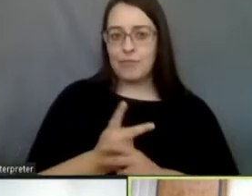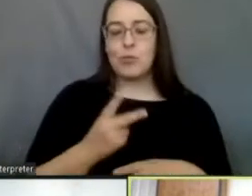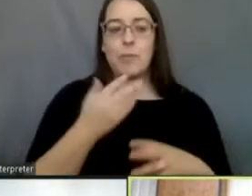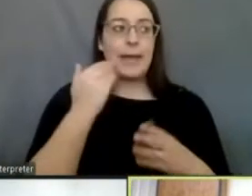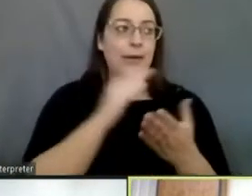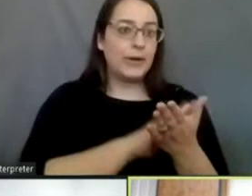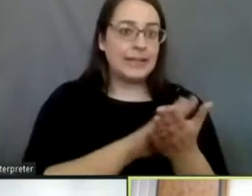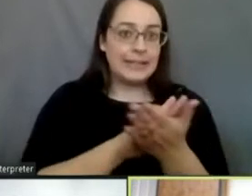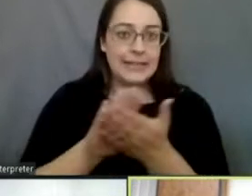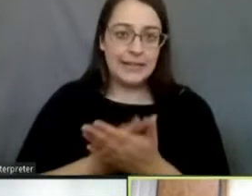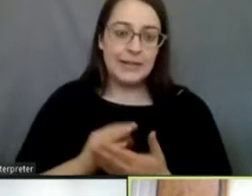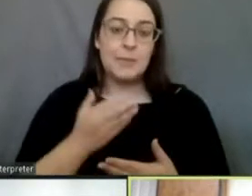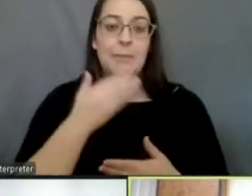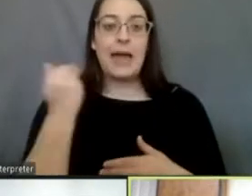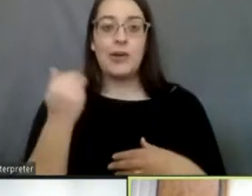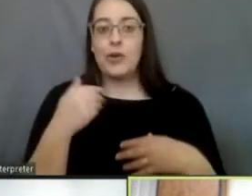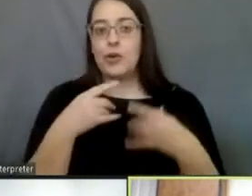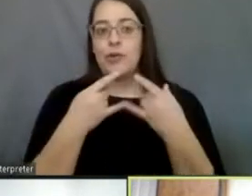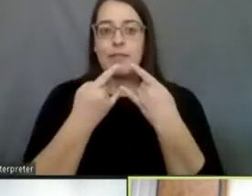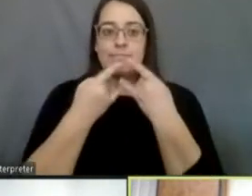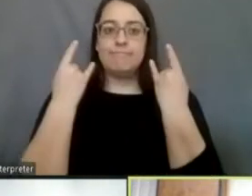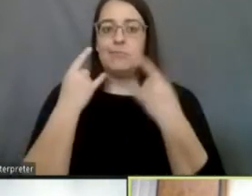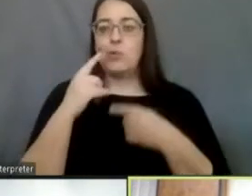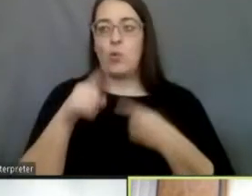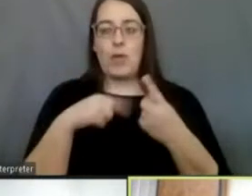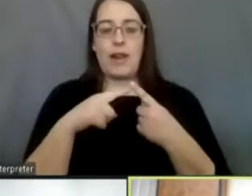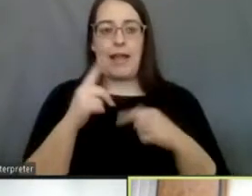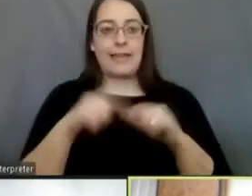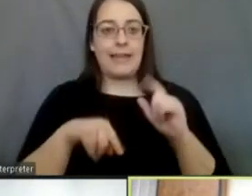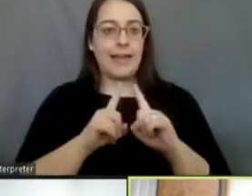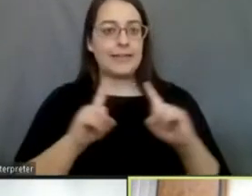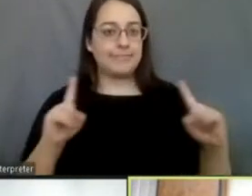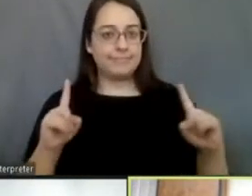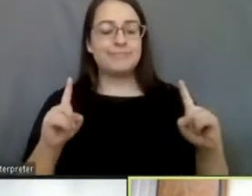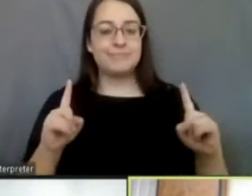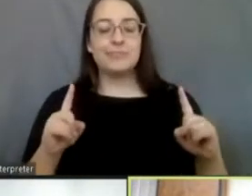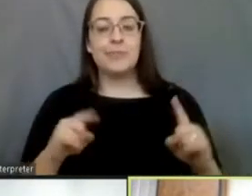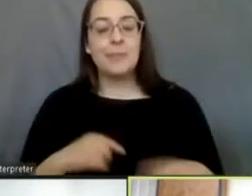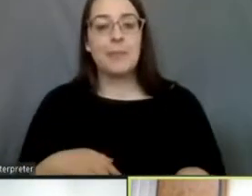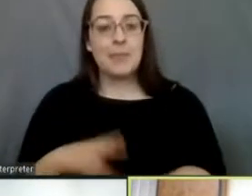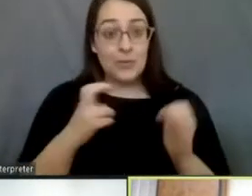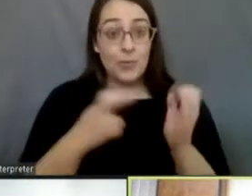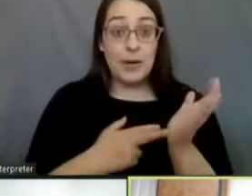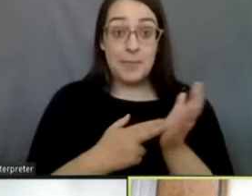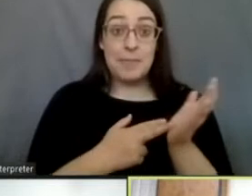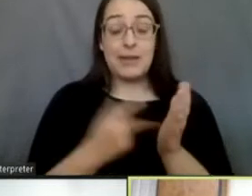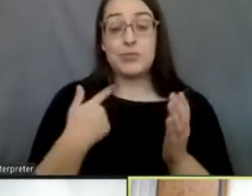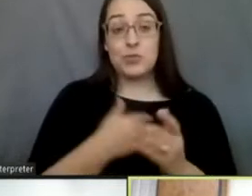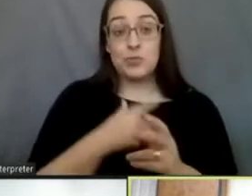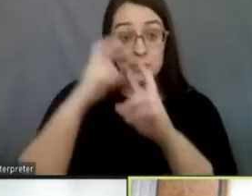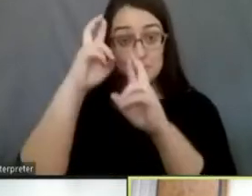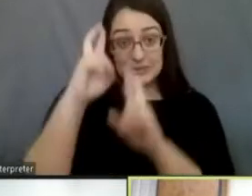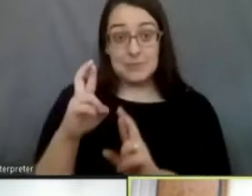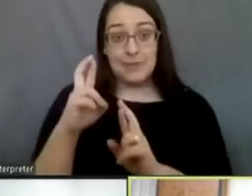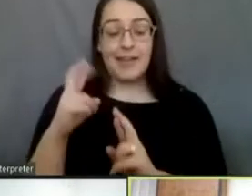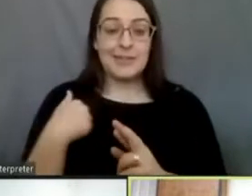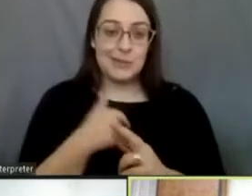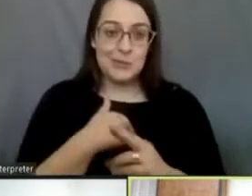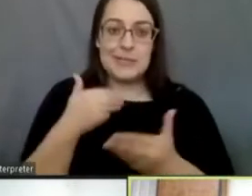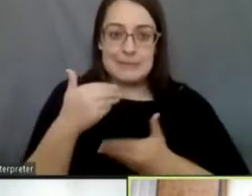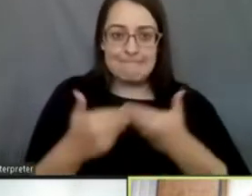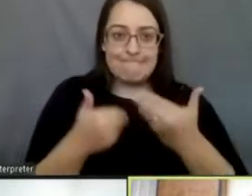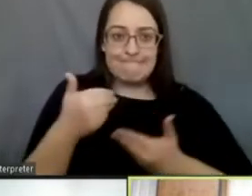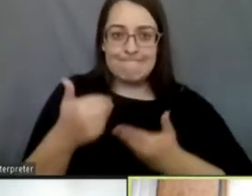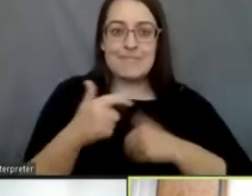sanitization. We're better at wearing our face coverings when we can't social distance and all of these things. Just want to make sure that we are respecting each other as we go through this transitional